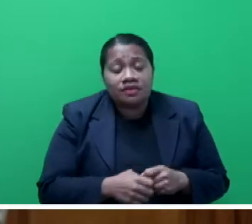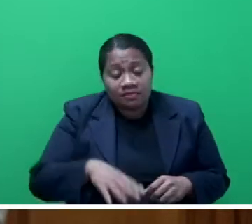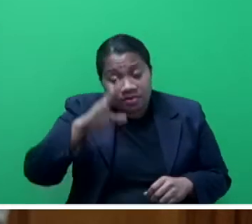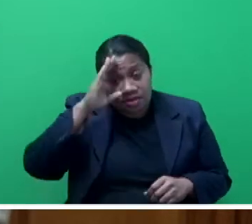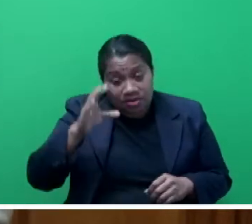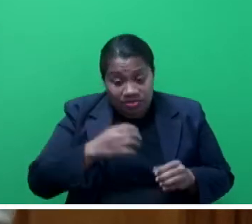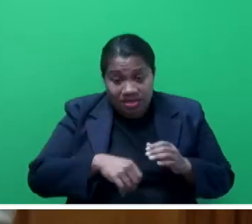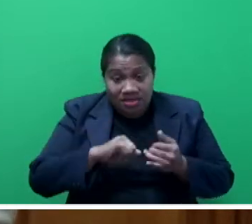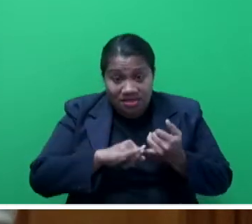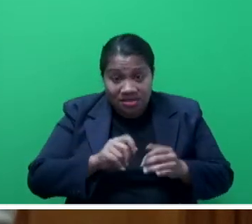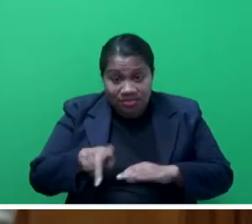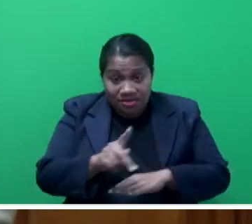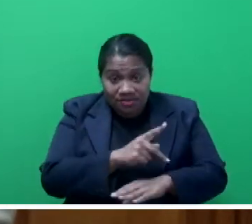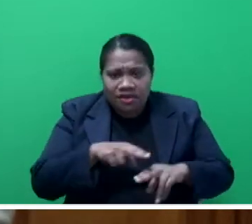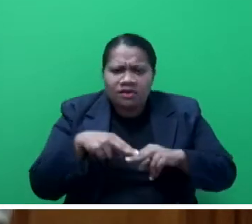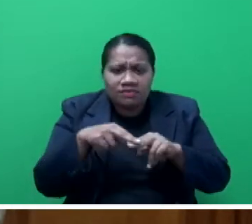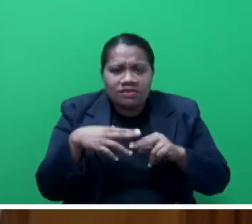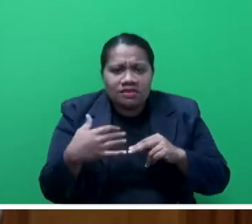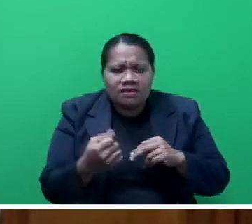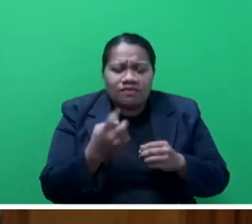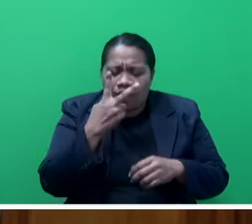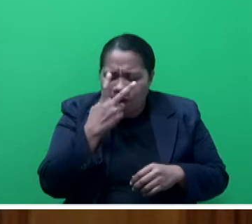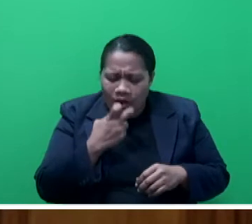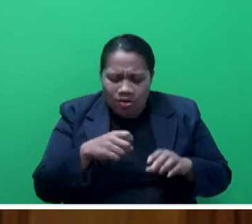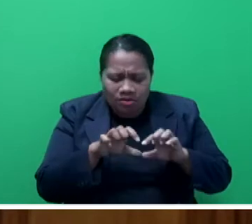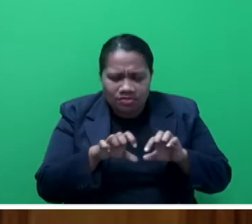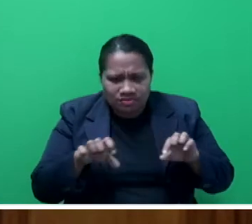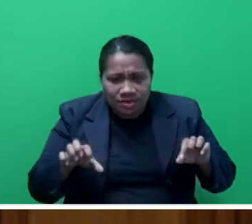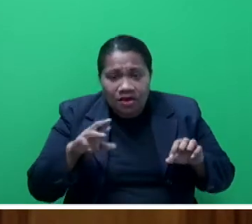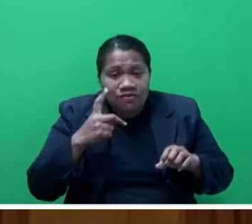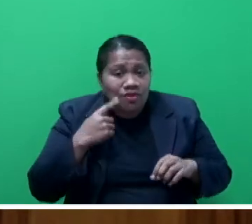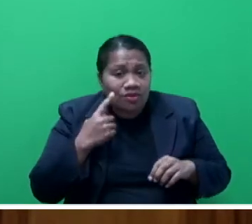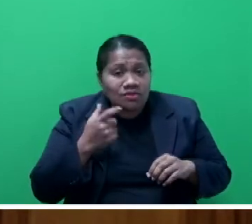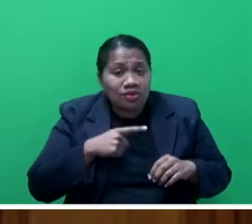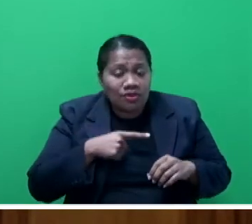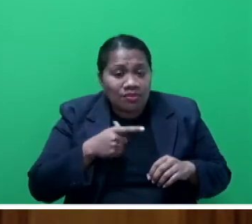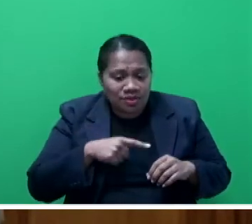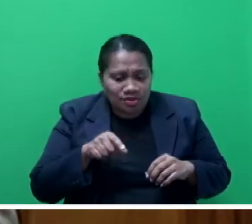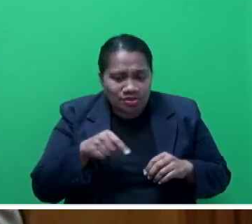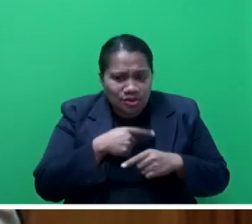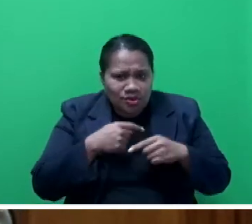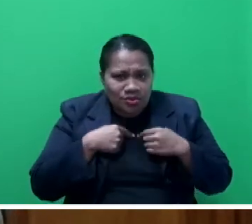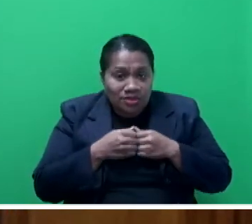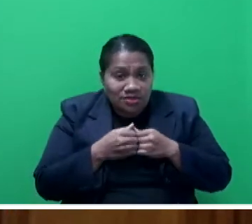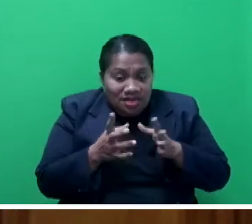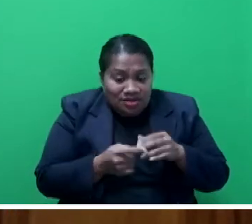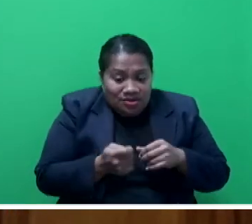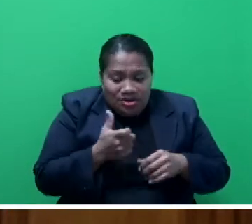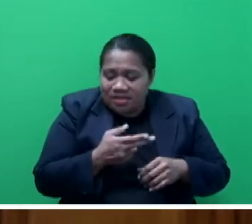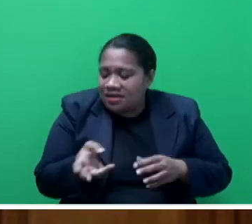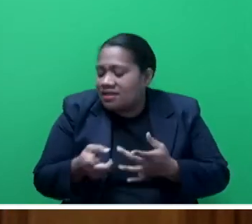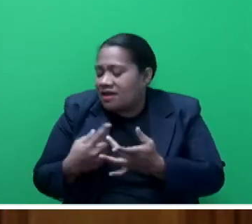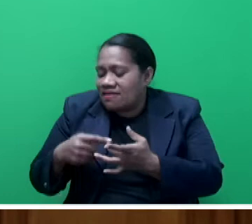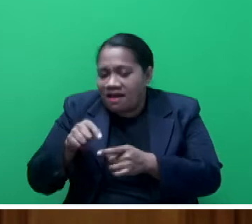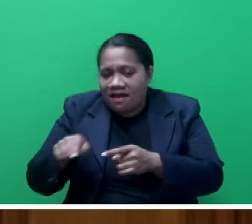Fiji has had one of the oldest infrastructures for water and wastewater, probably because we started developing these earlier than other countries. The Greater